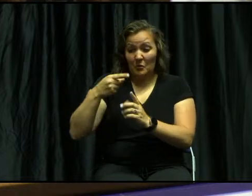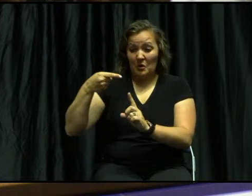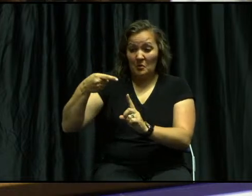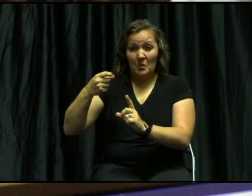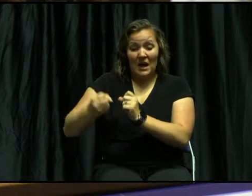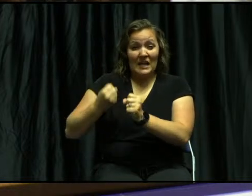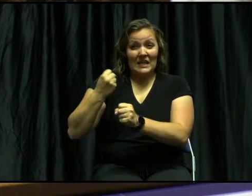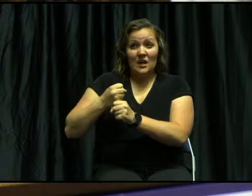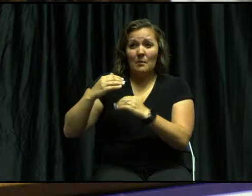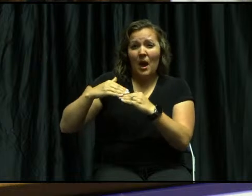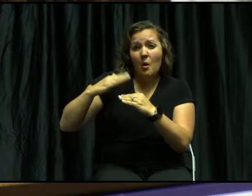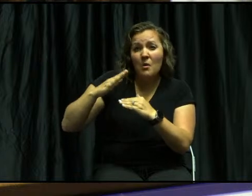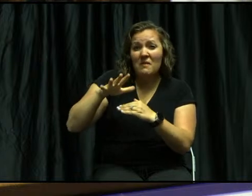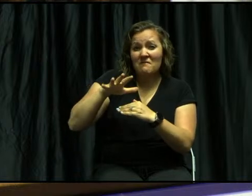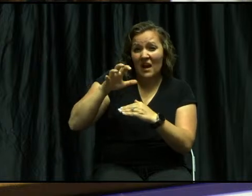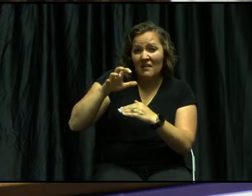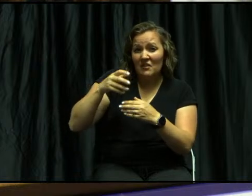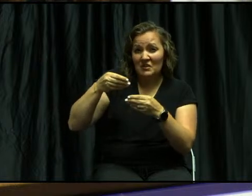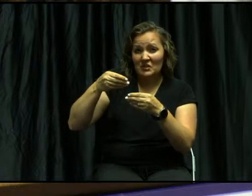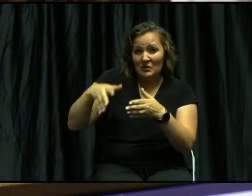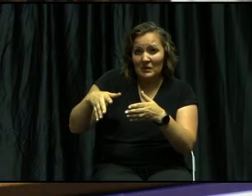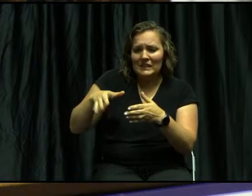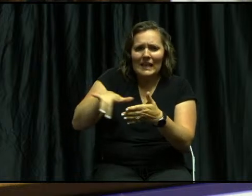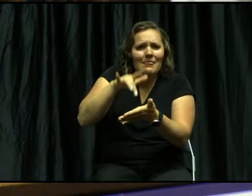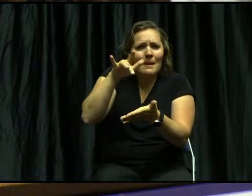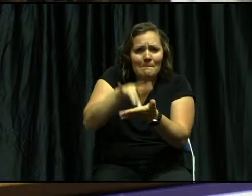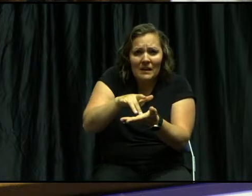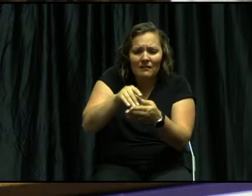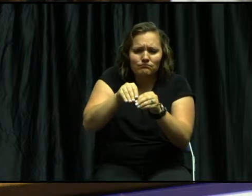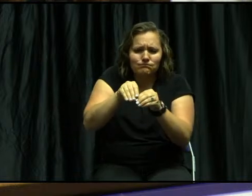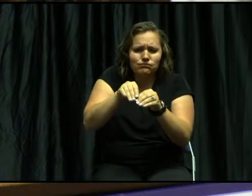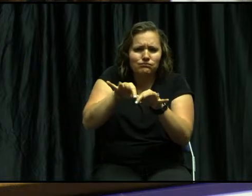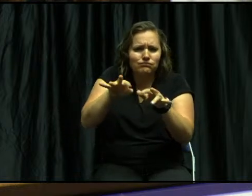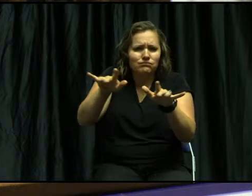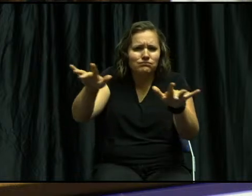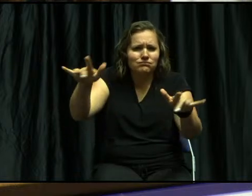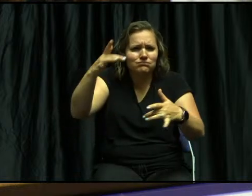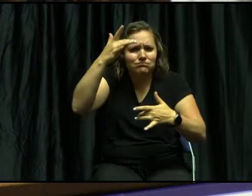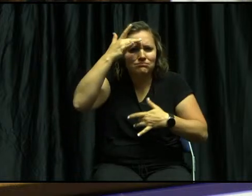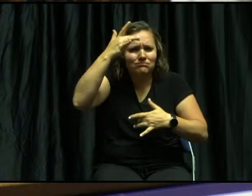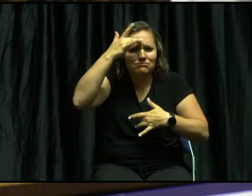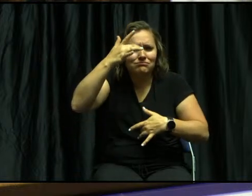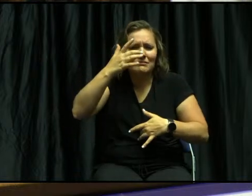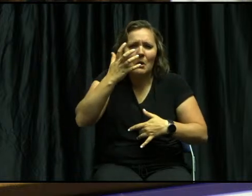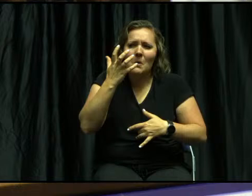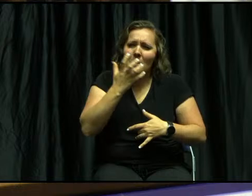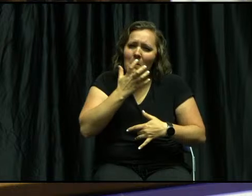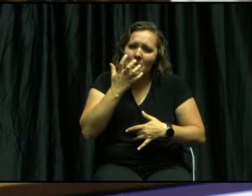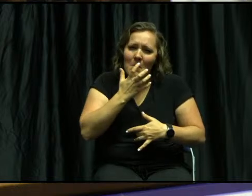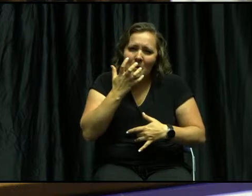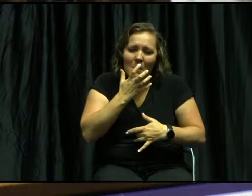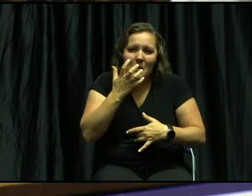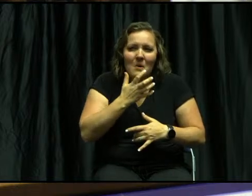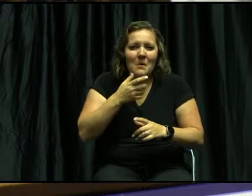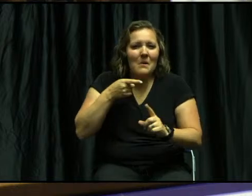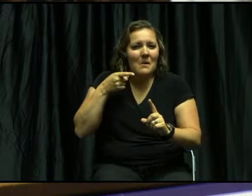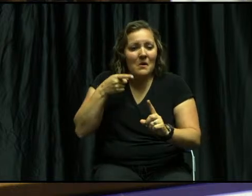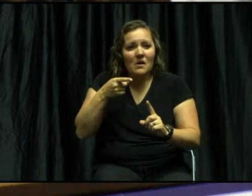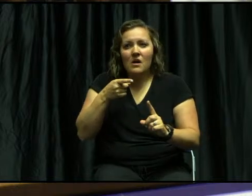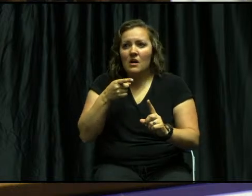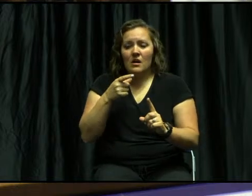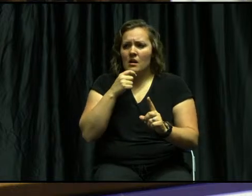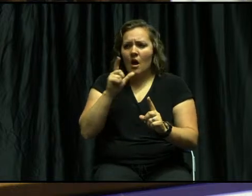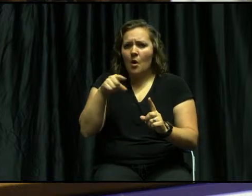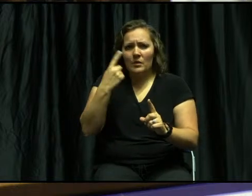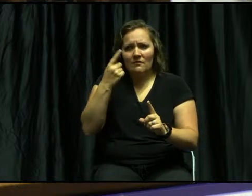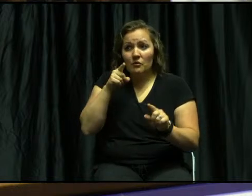than 500 in the middle of a pandemic. What a tribute that is, not only to each of you